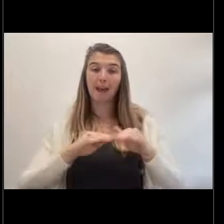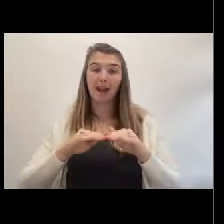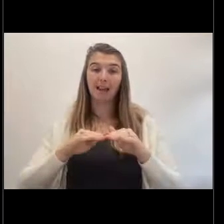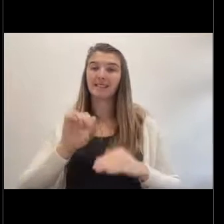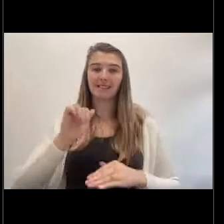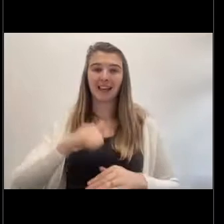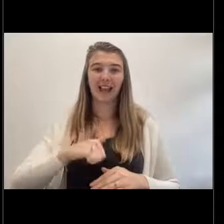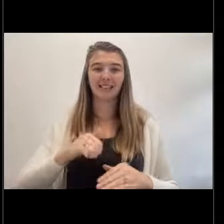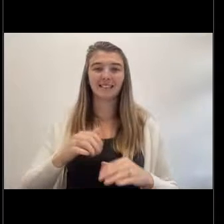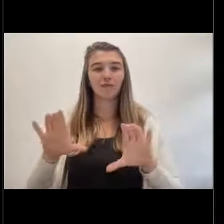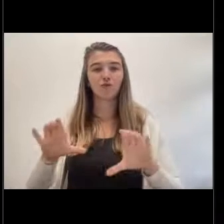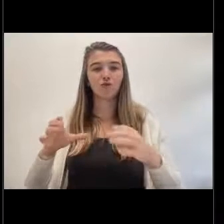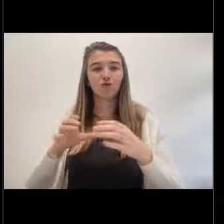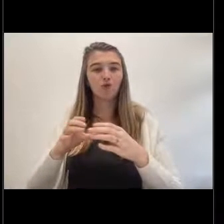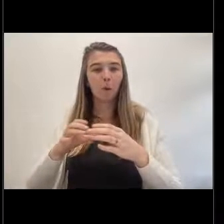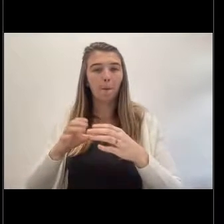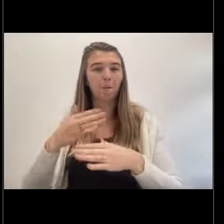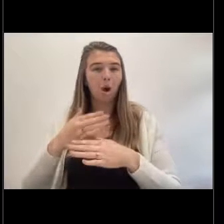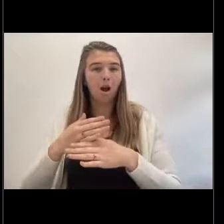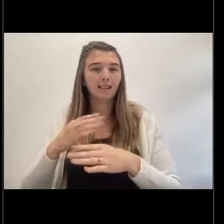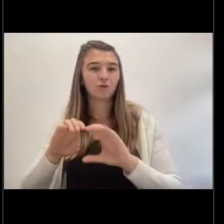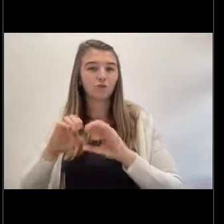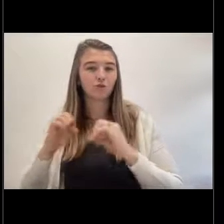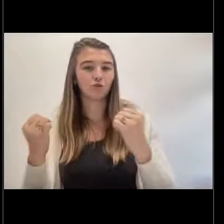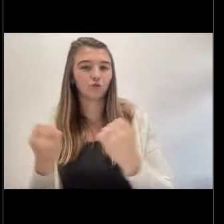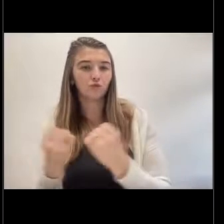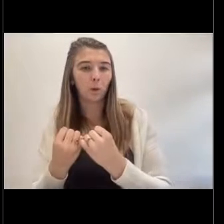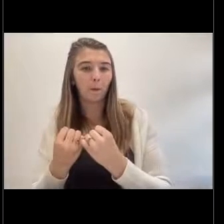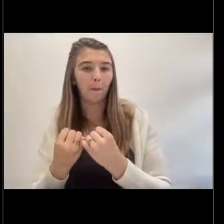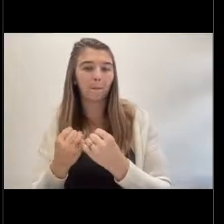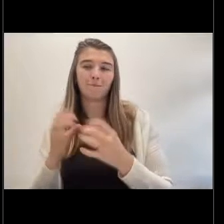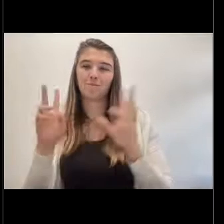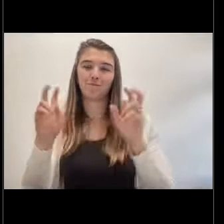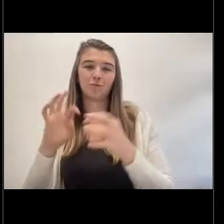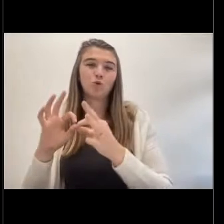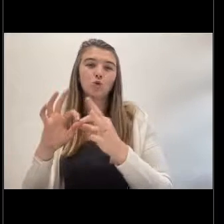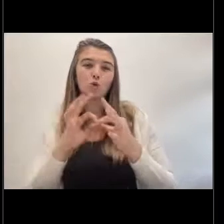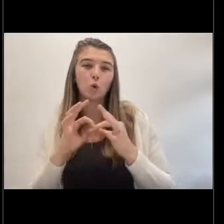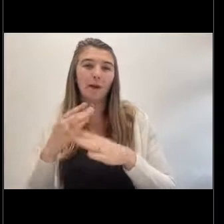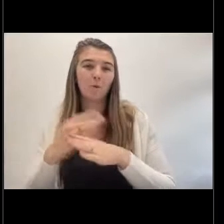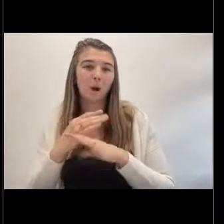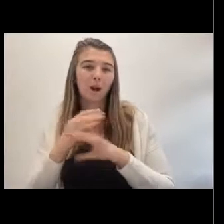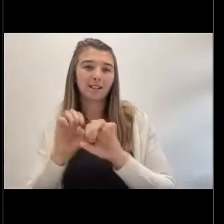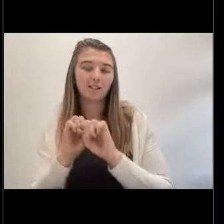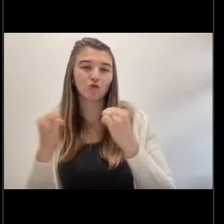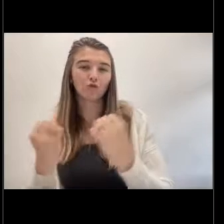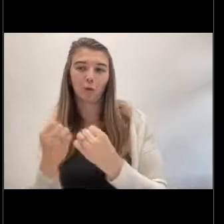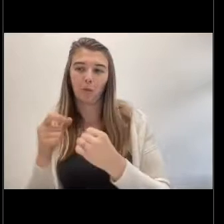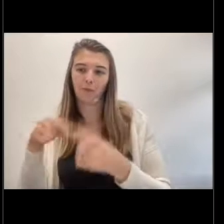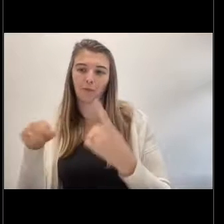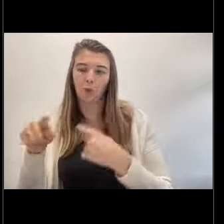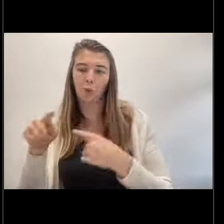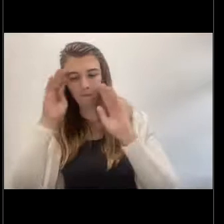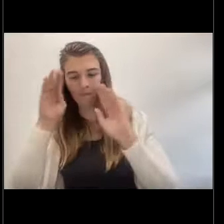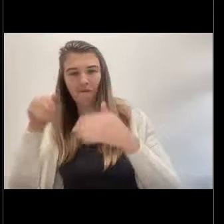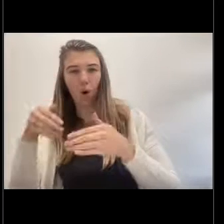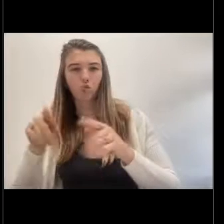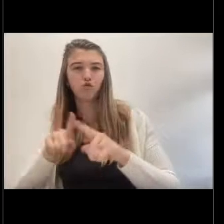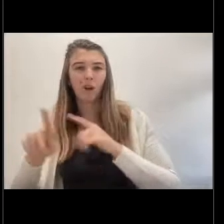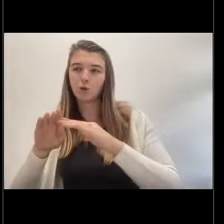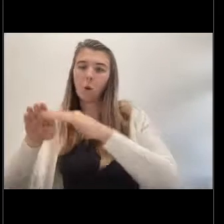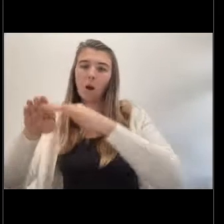group also in ISO that is called the Joint Working Group 1 that is dedicated to harmonize the